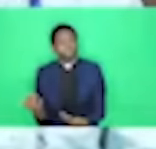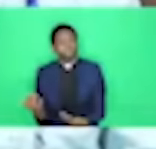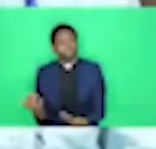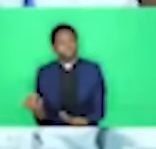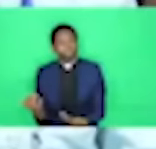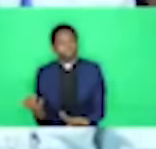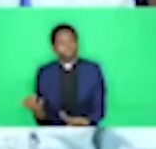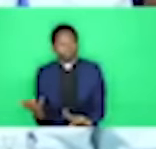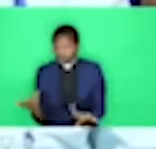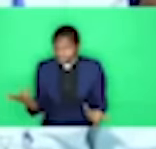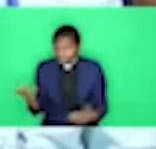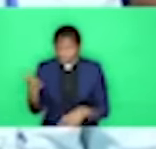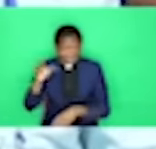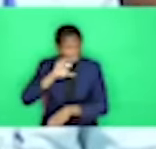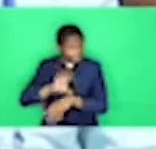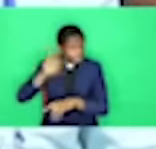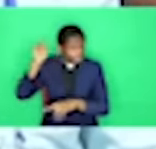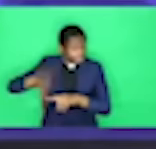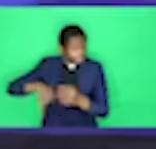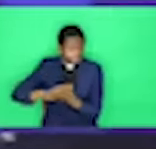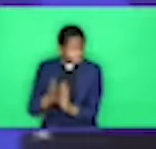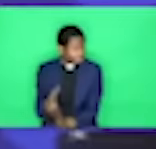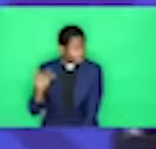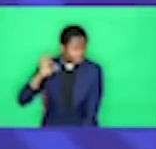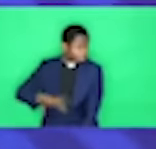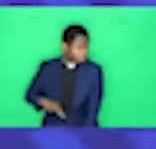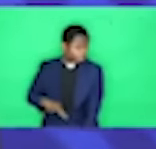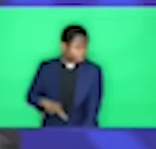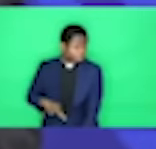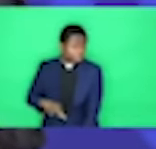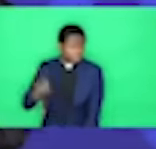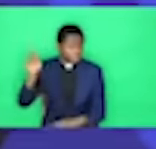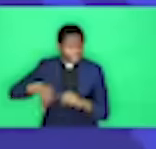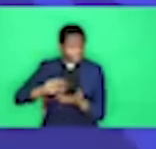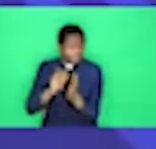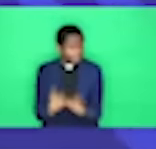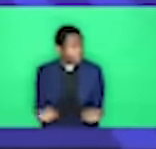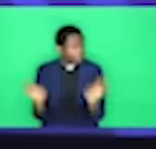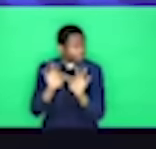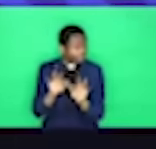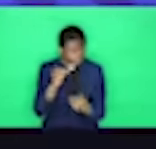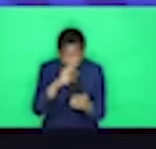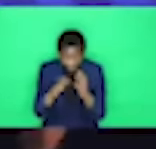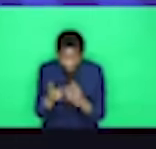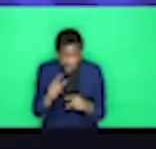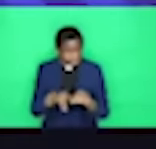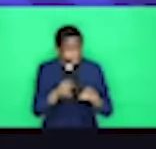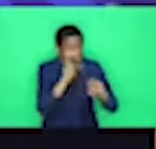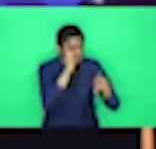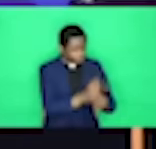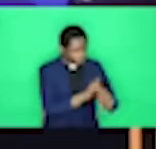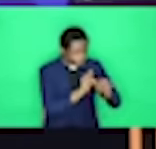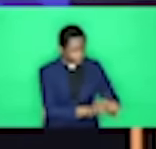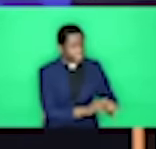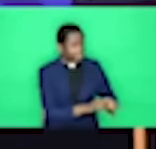the church can never be relevant. Yeah. Sorry, no, anya ehun manfaso. If it stays in the fortress of